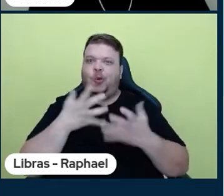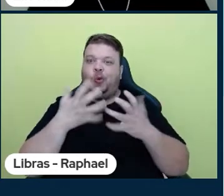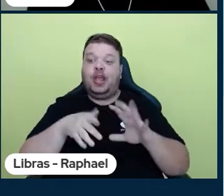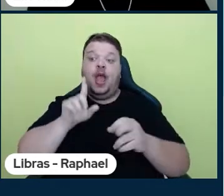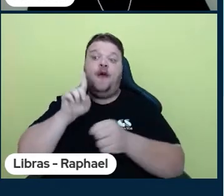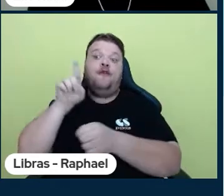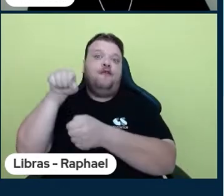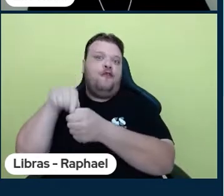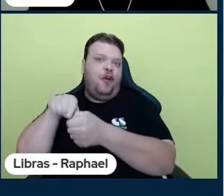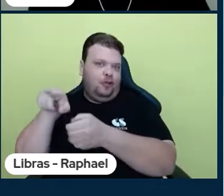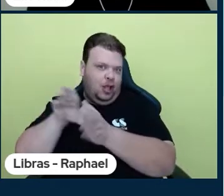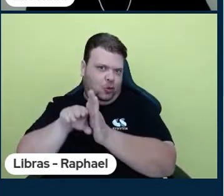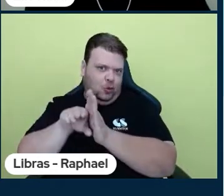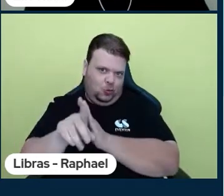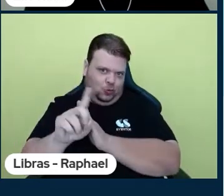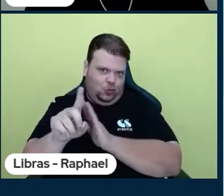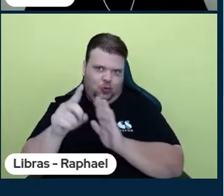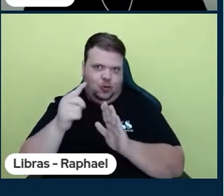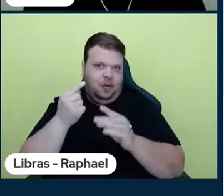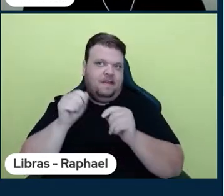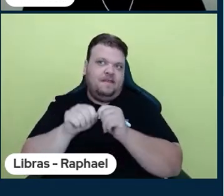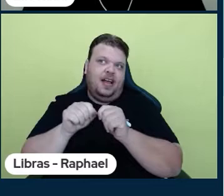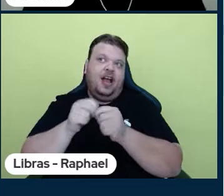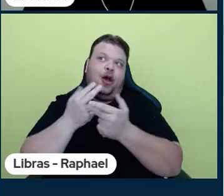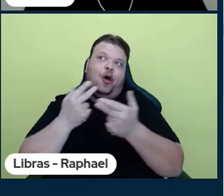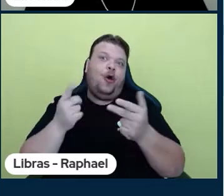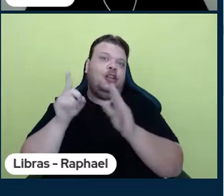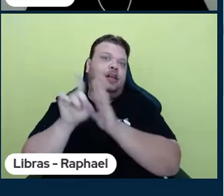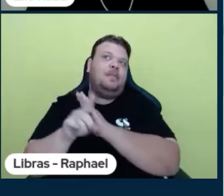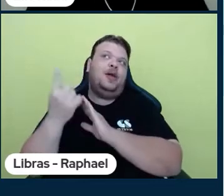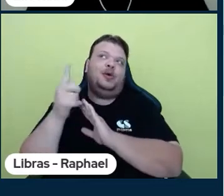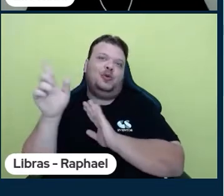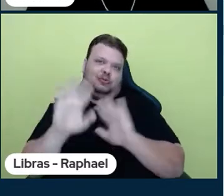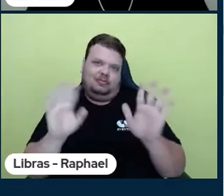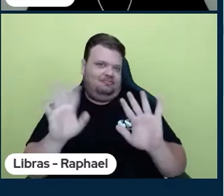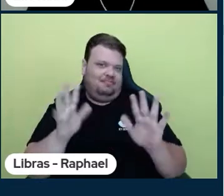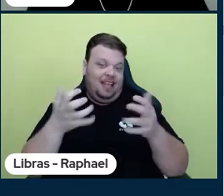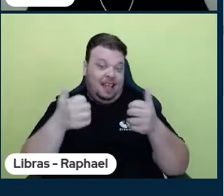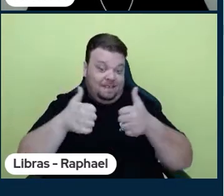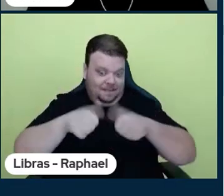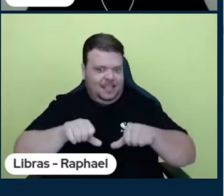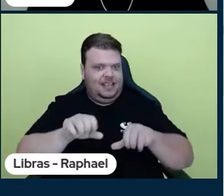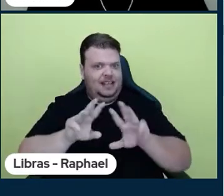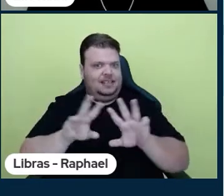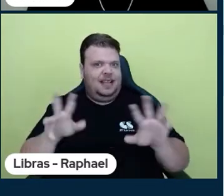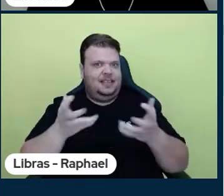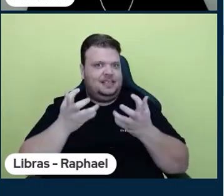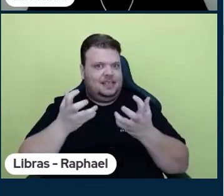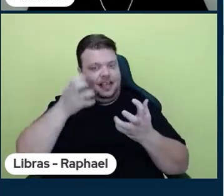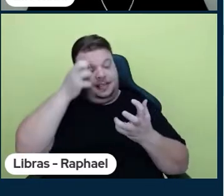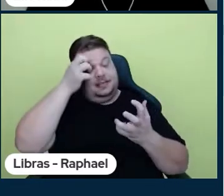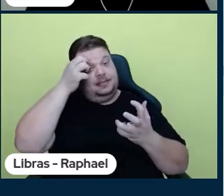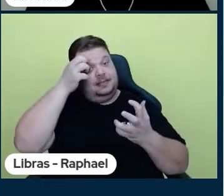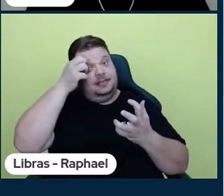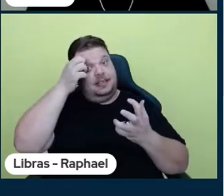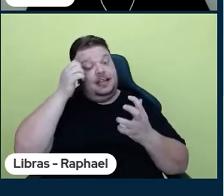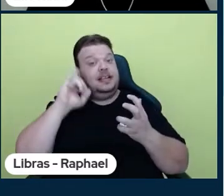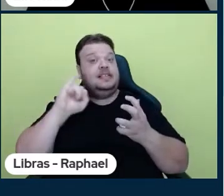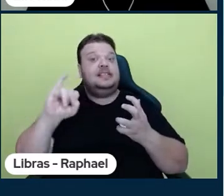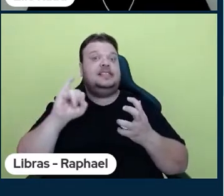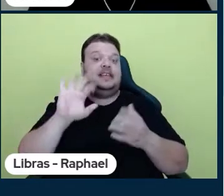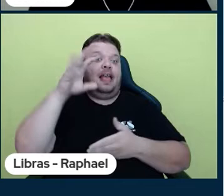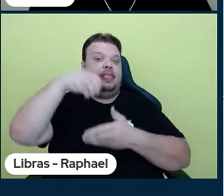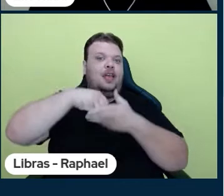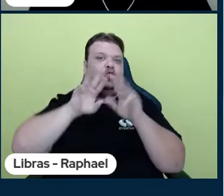website, it would be much better for the website to provide those information